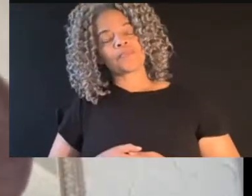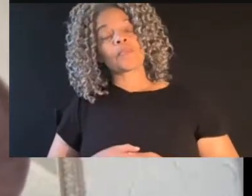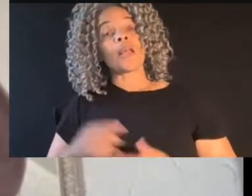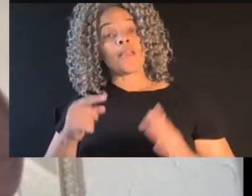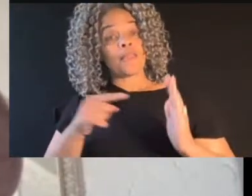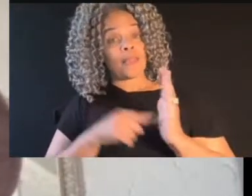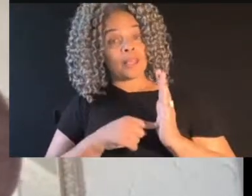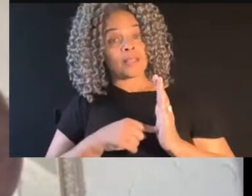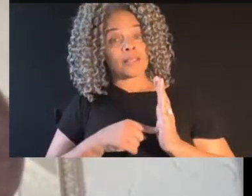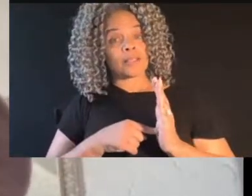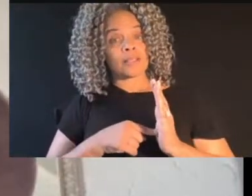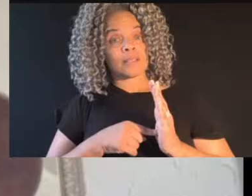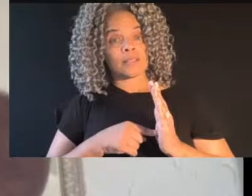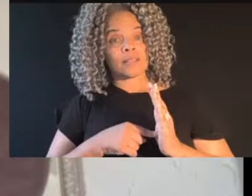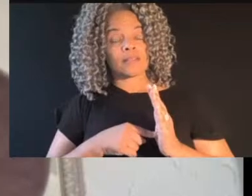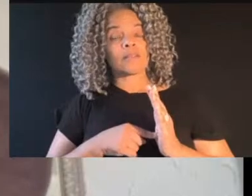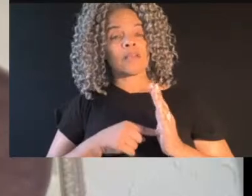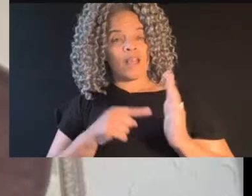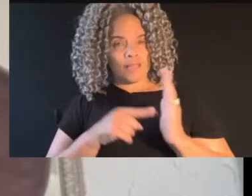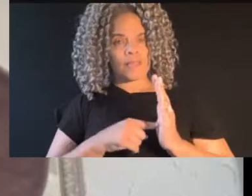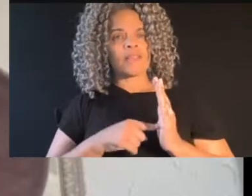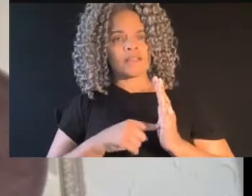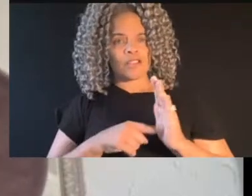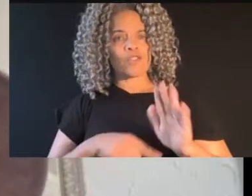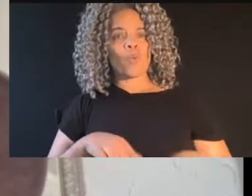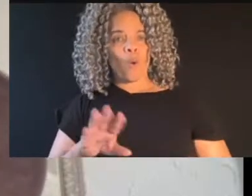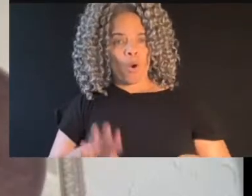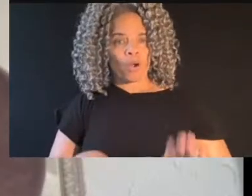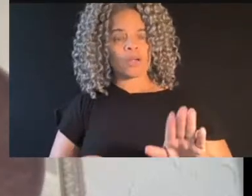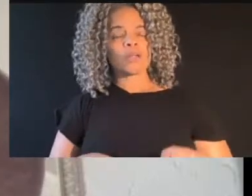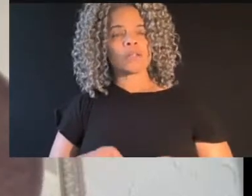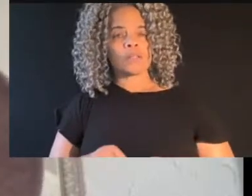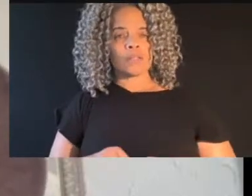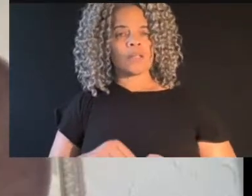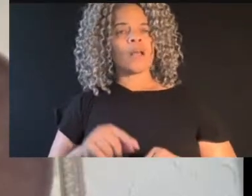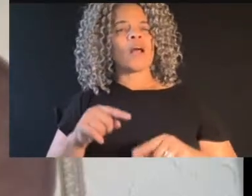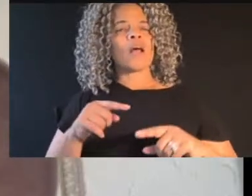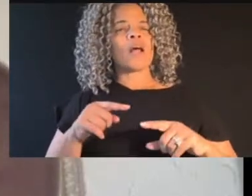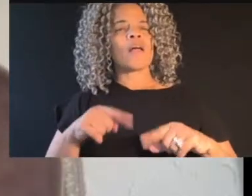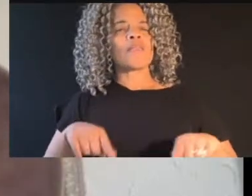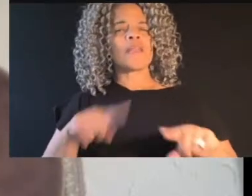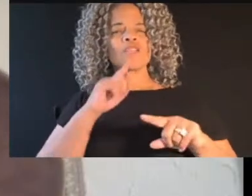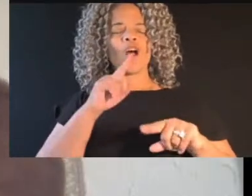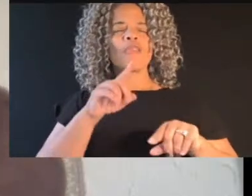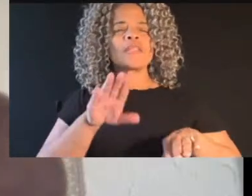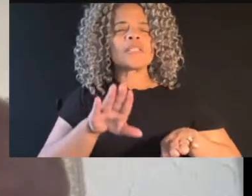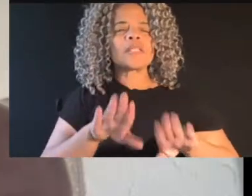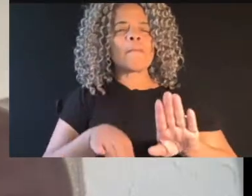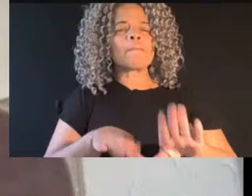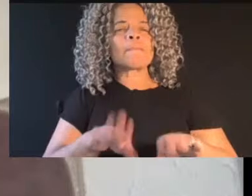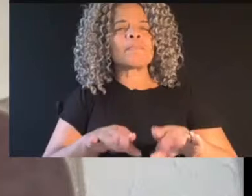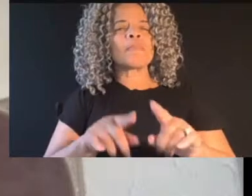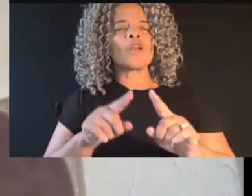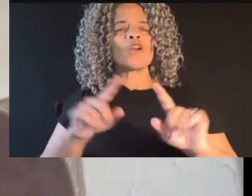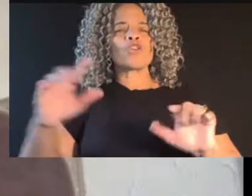This is the walk. These are the steps towards each